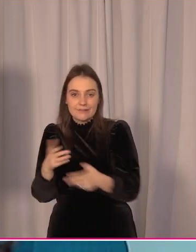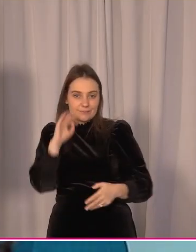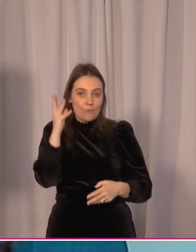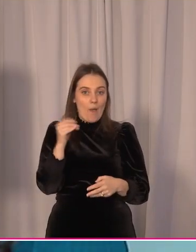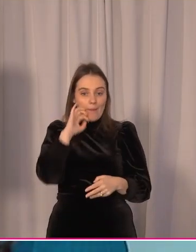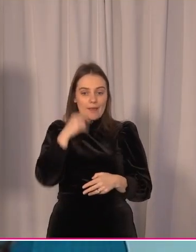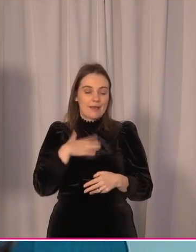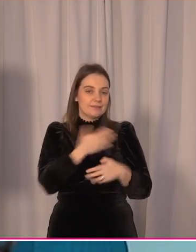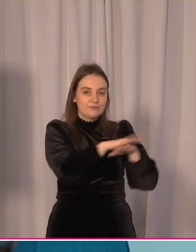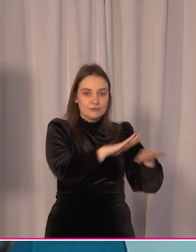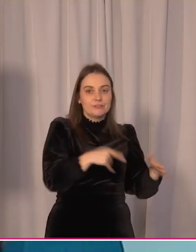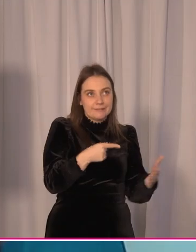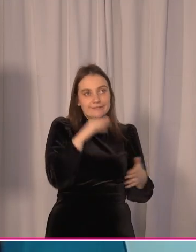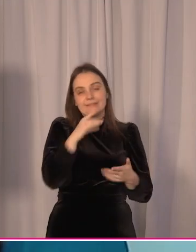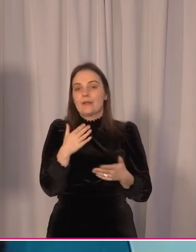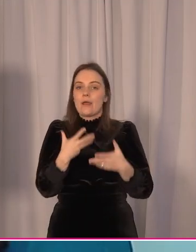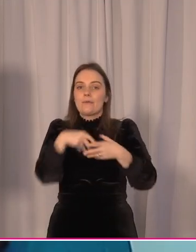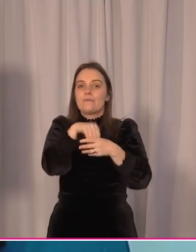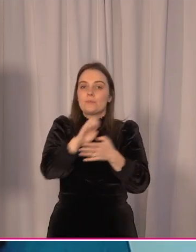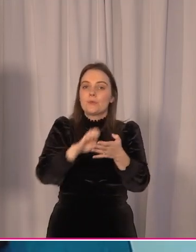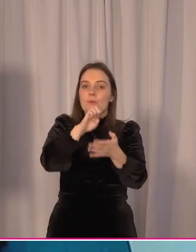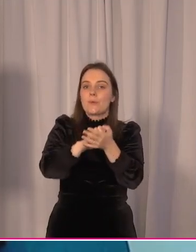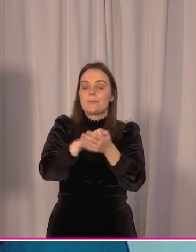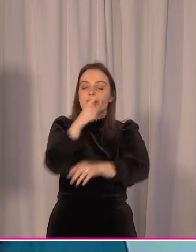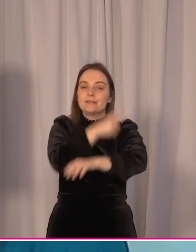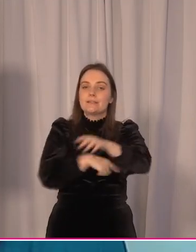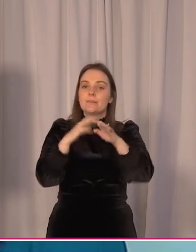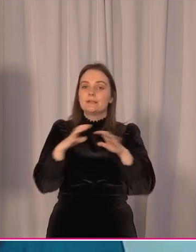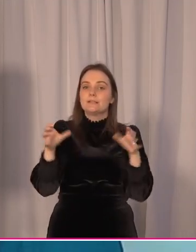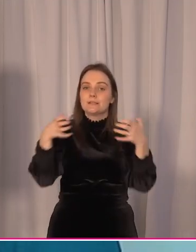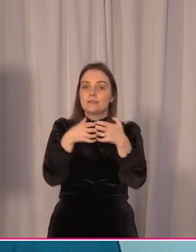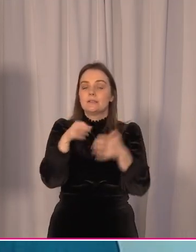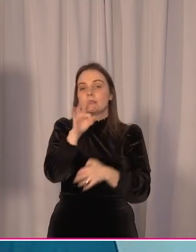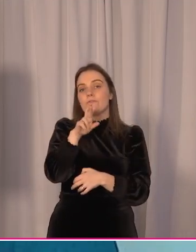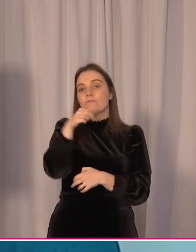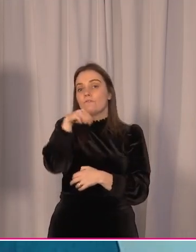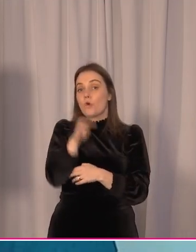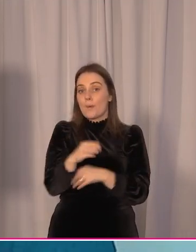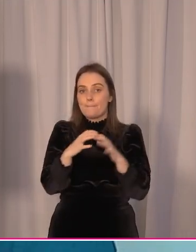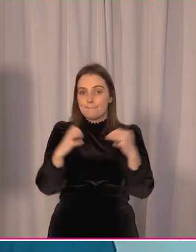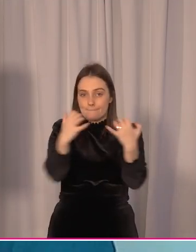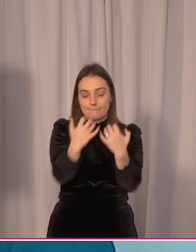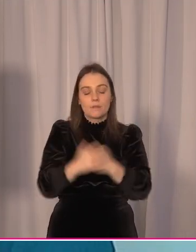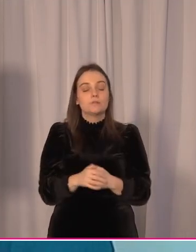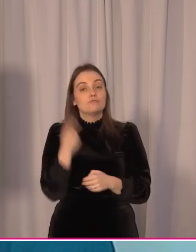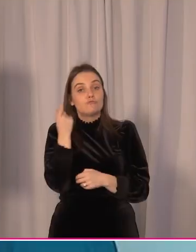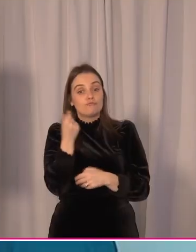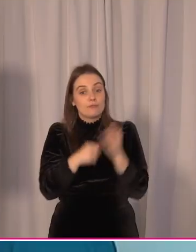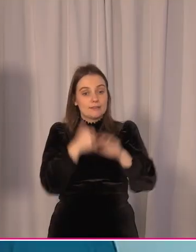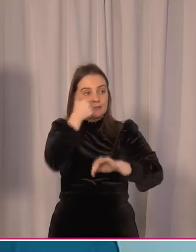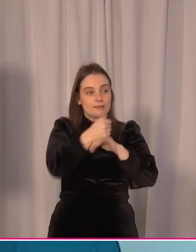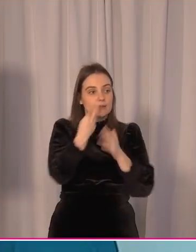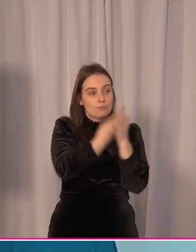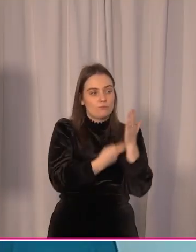And I am part of the European Disability Forum. And we built a report recently on forced